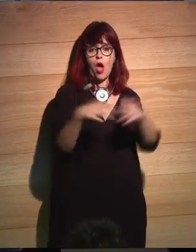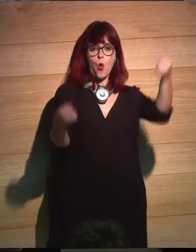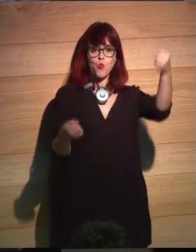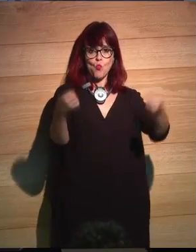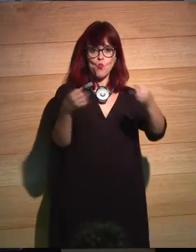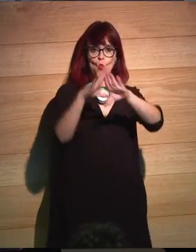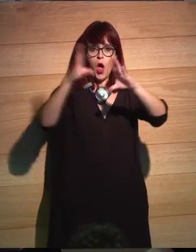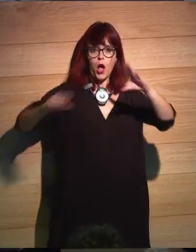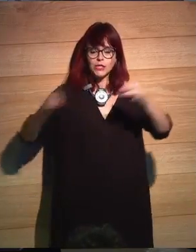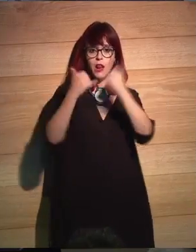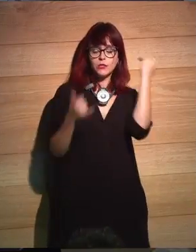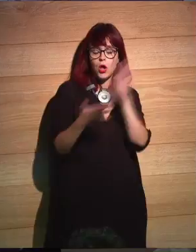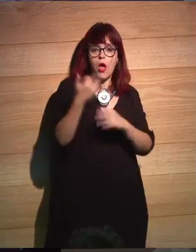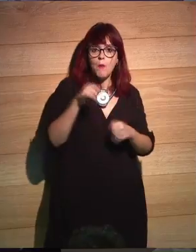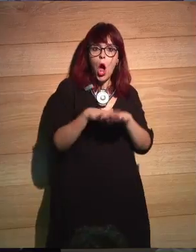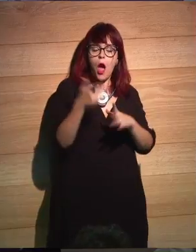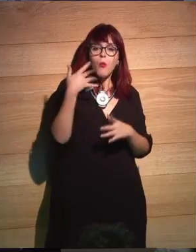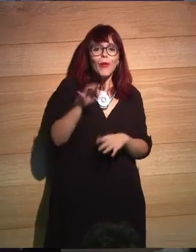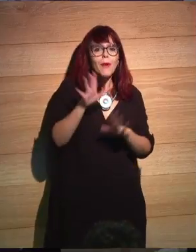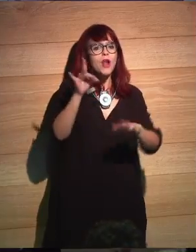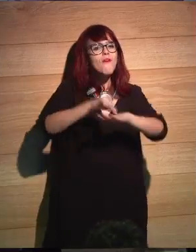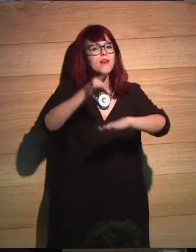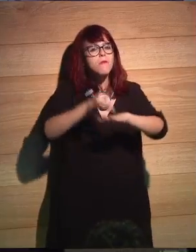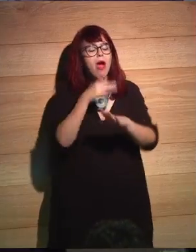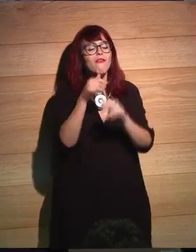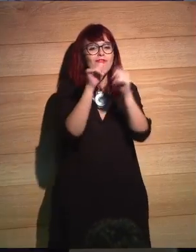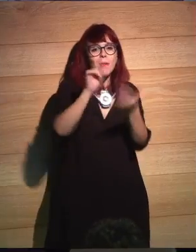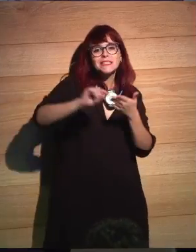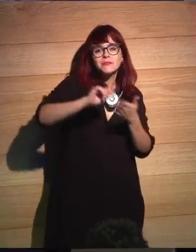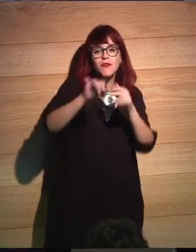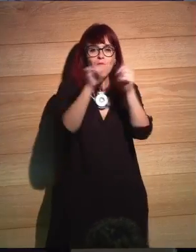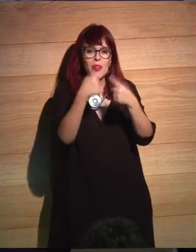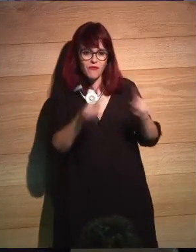write about that, maybe in a way that someone could do 100 years ago.